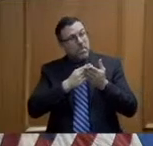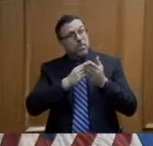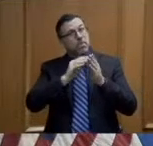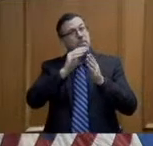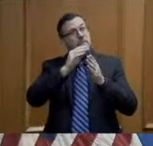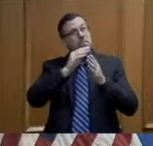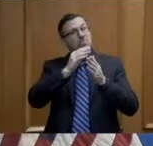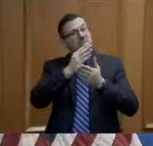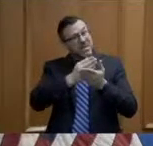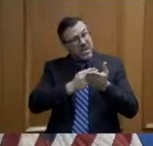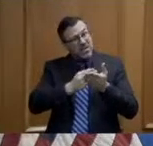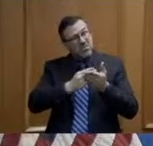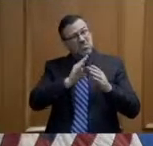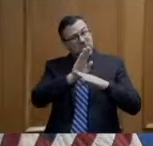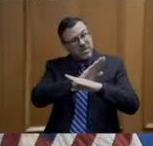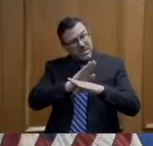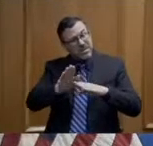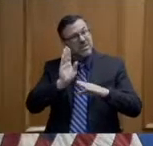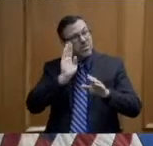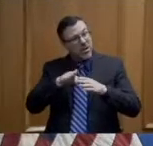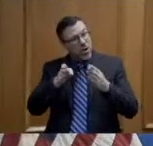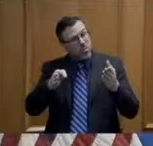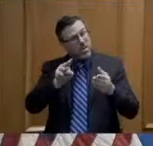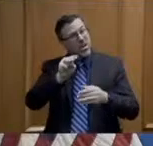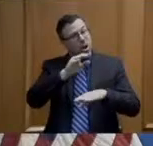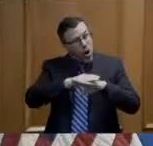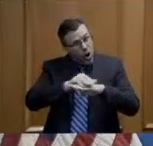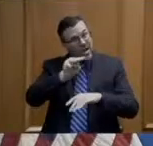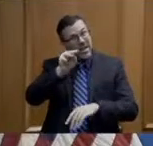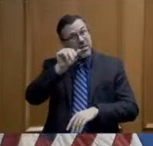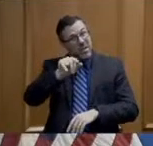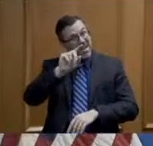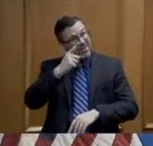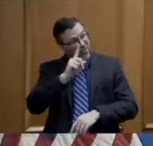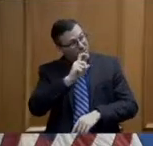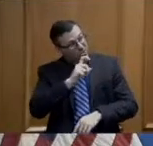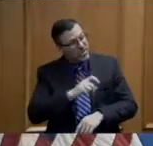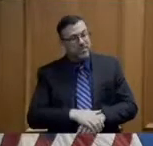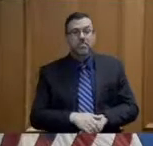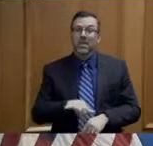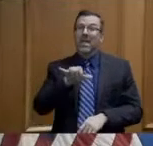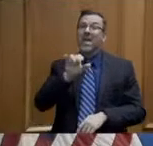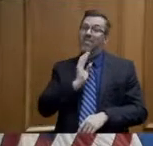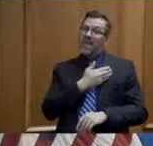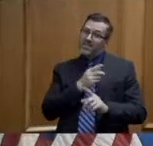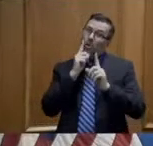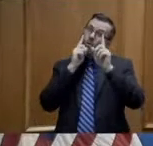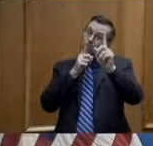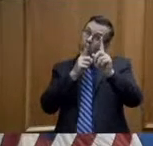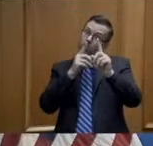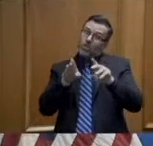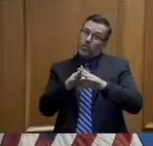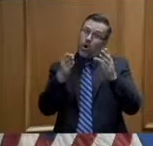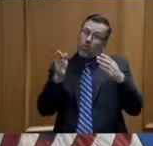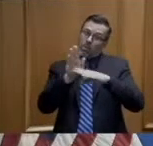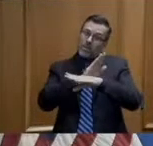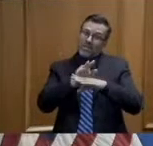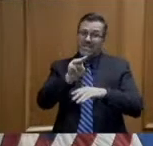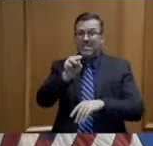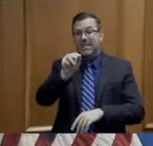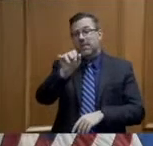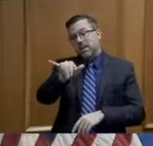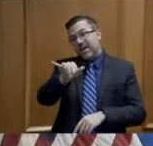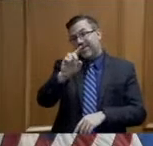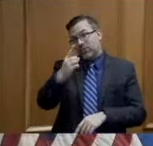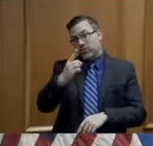know, we are waiting on the recommendations. That's our goal, is to open in May. But it depends on